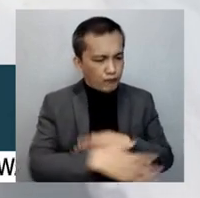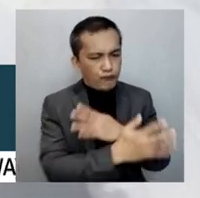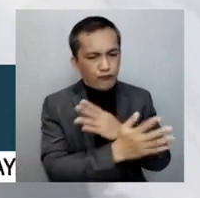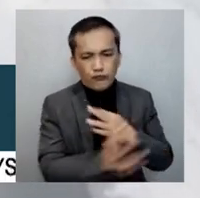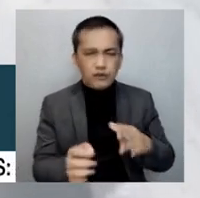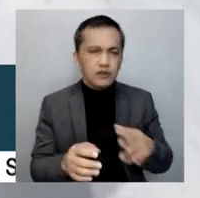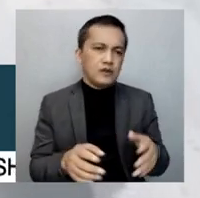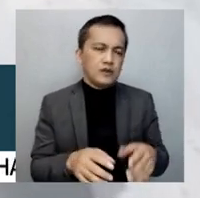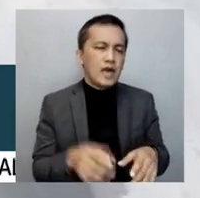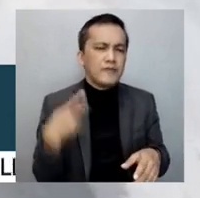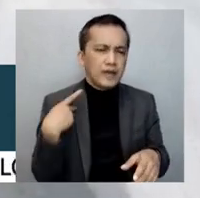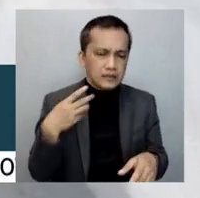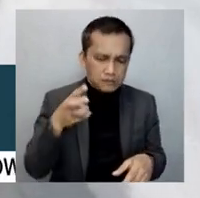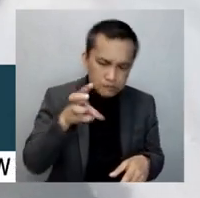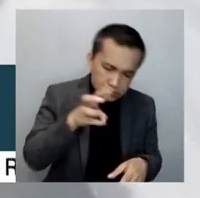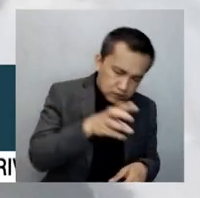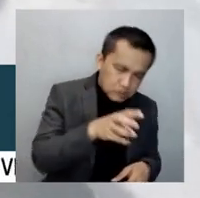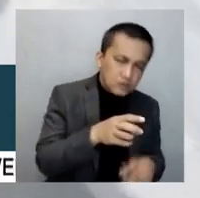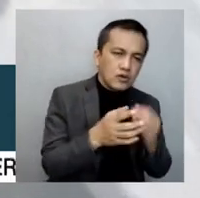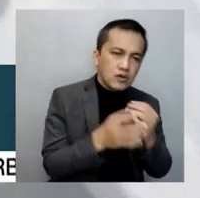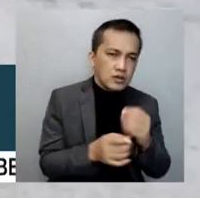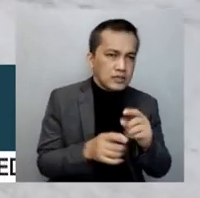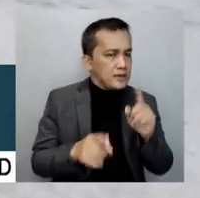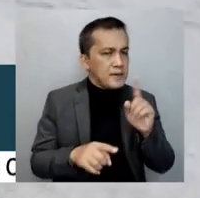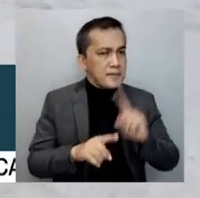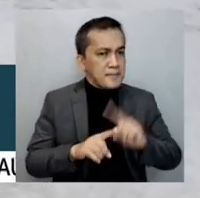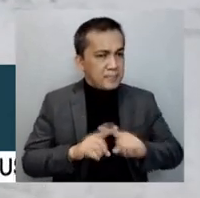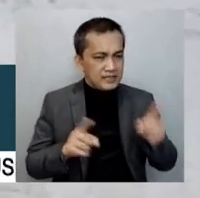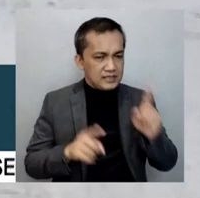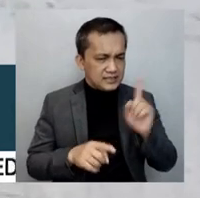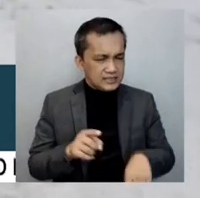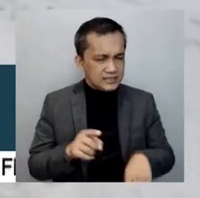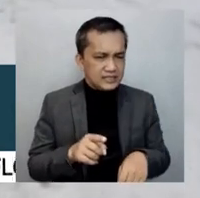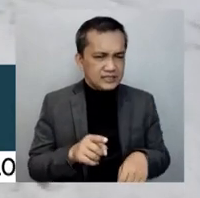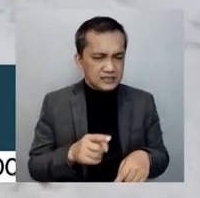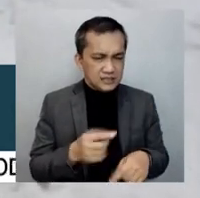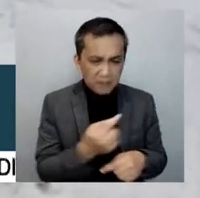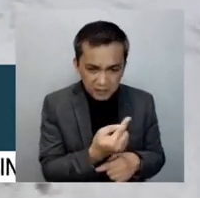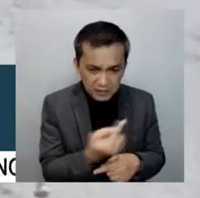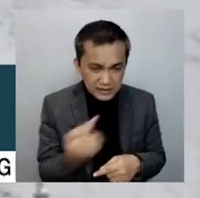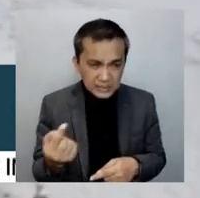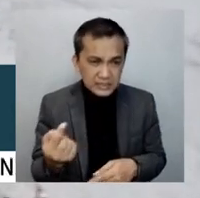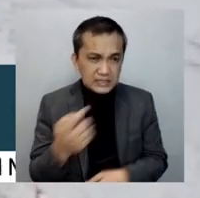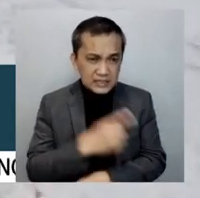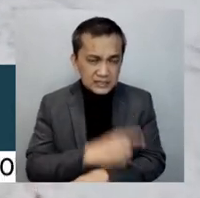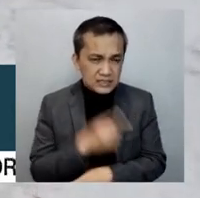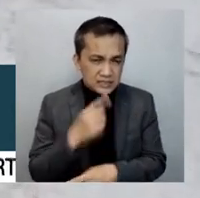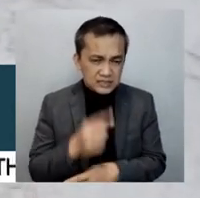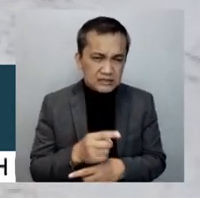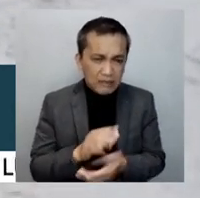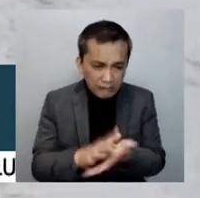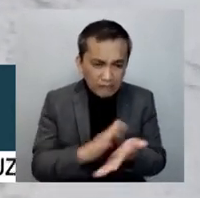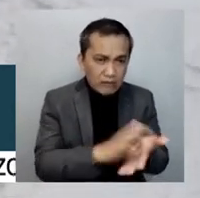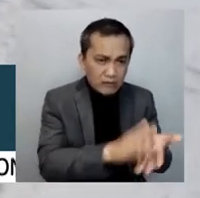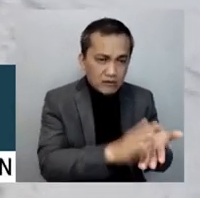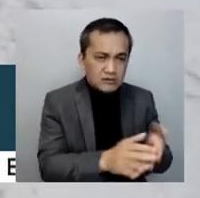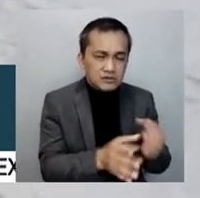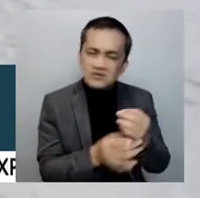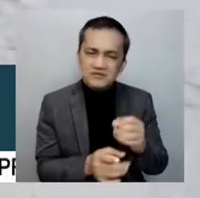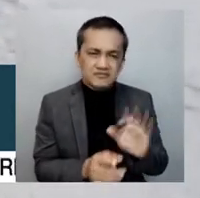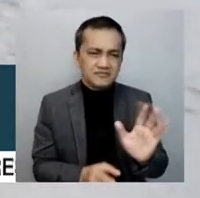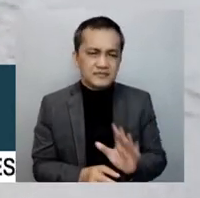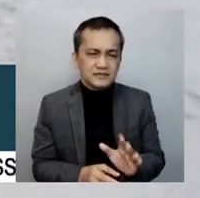traces. But you cannot dig and dig every single day in order to remove this oil. The